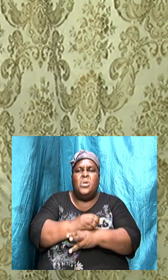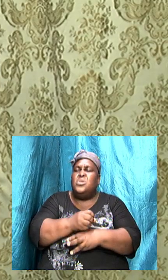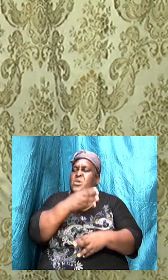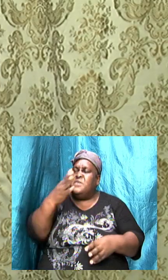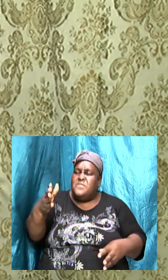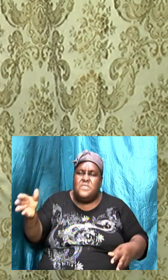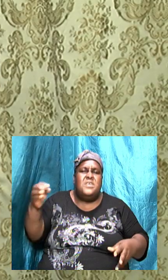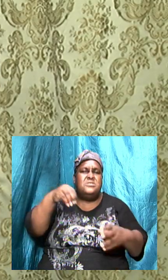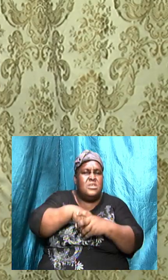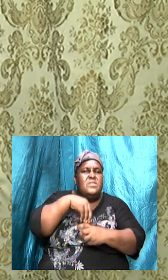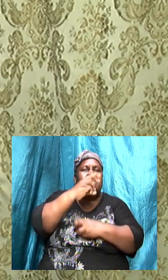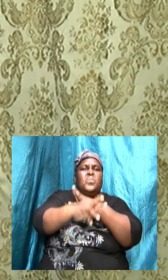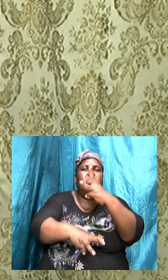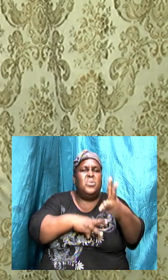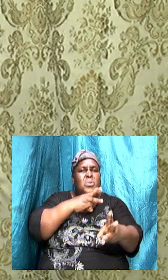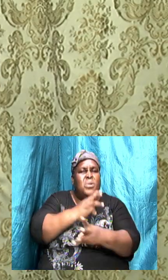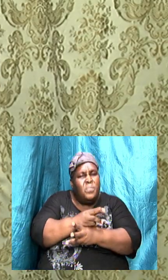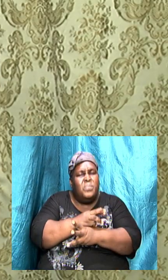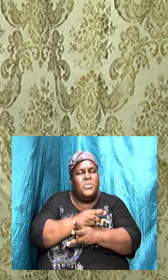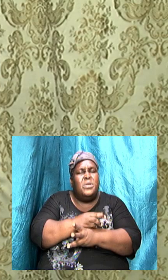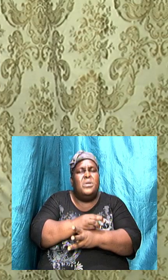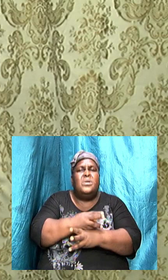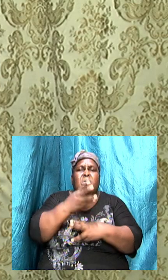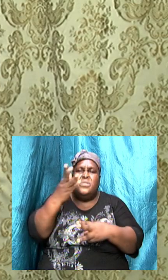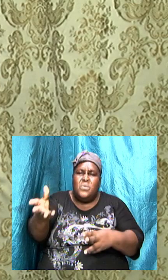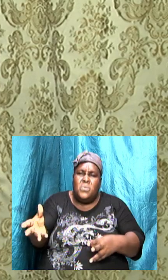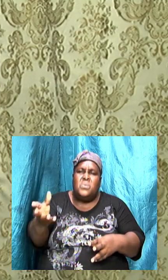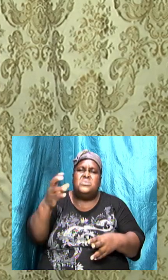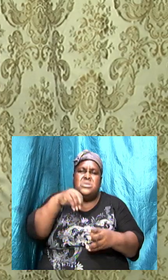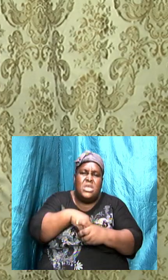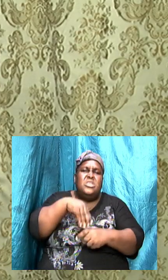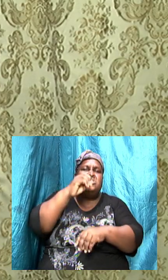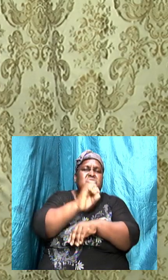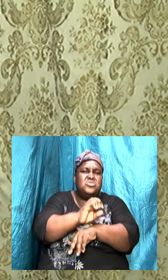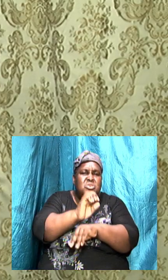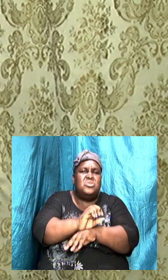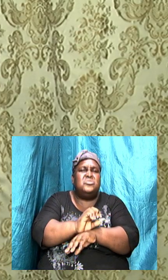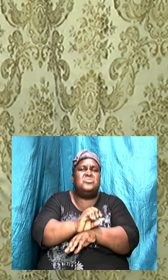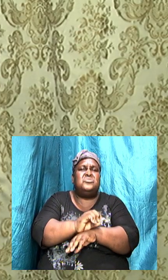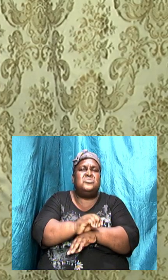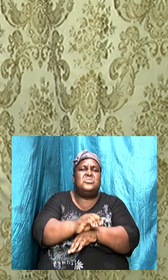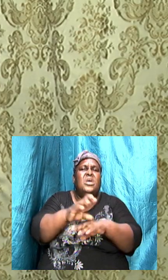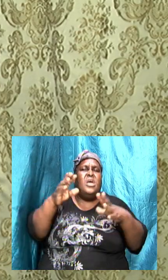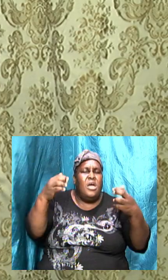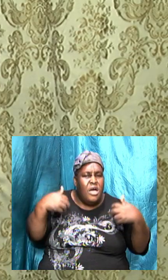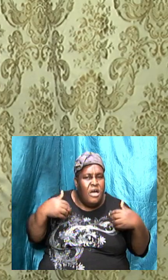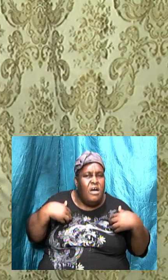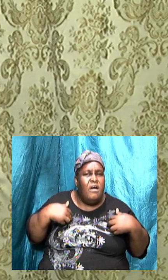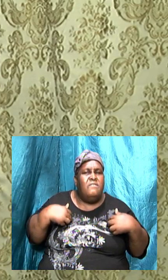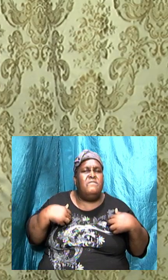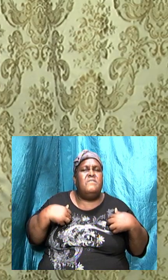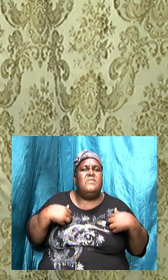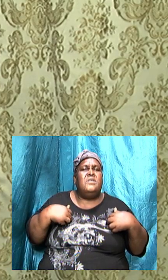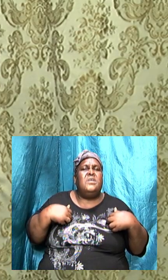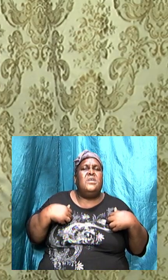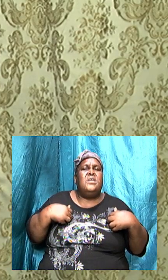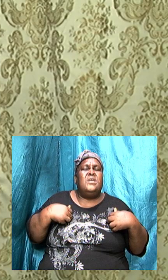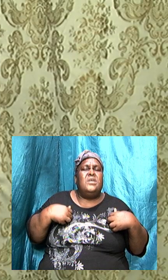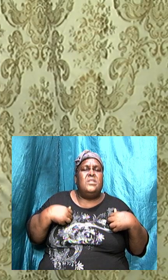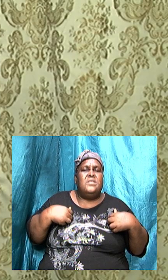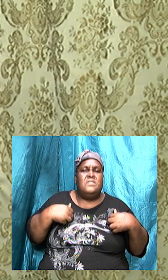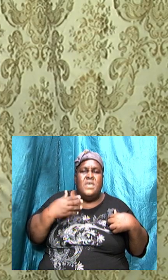church that still have a seed in their system that is of the world, let